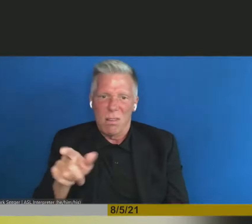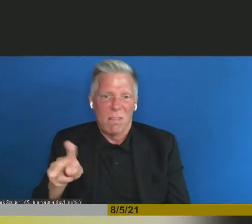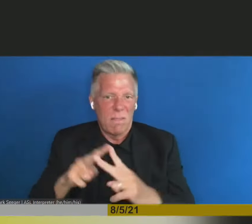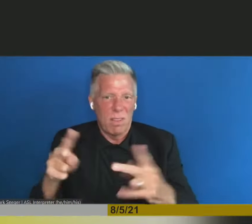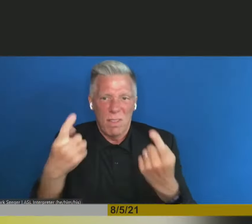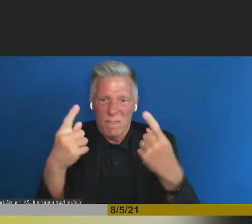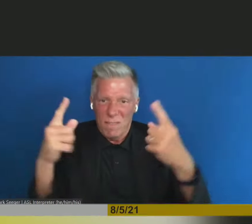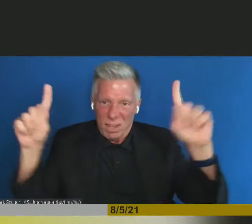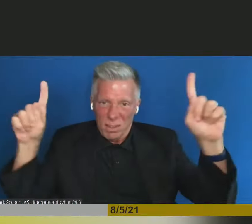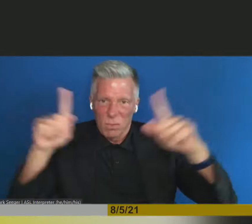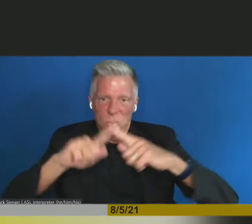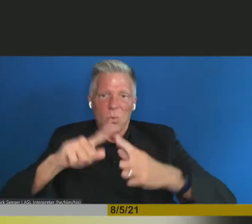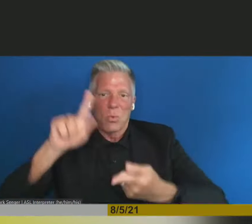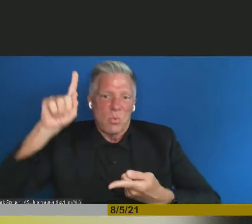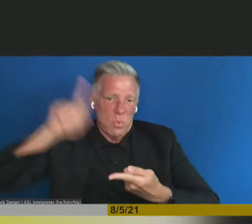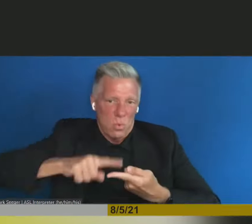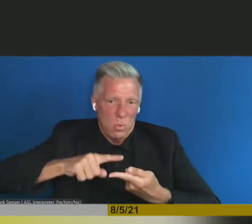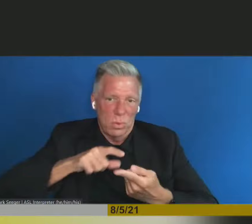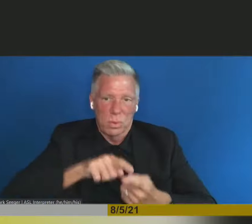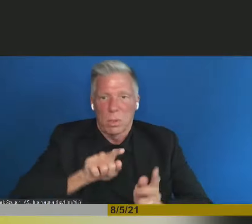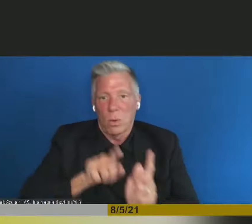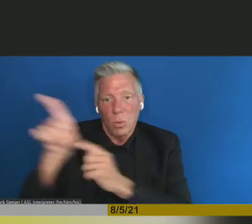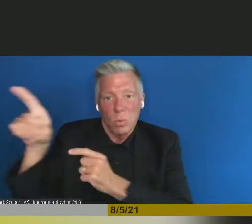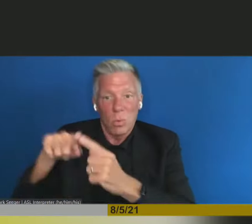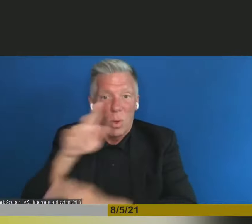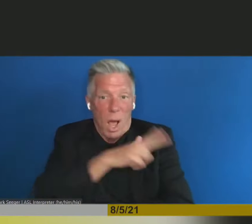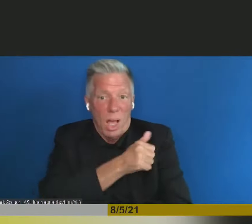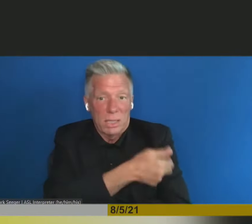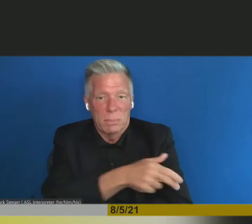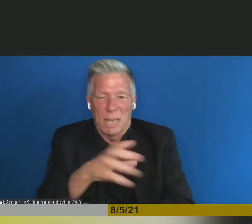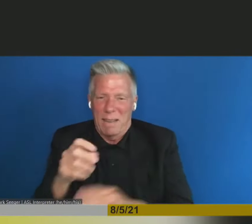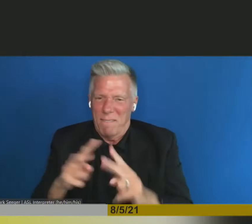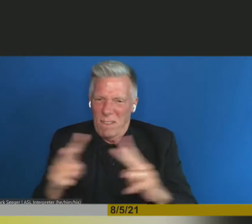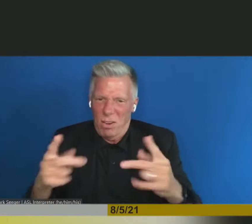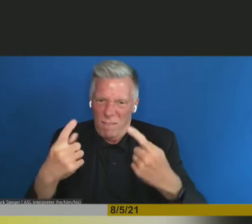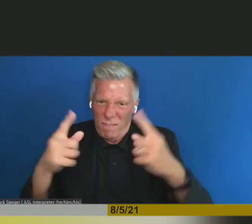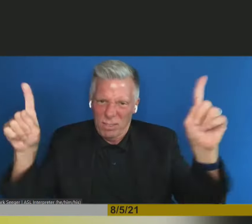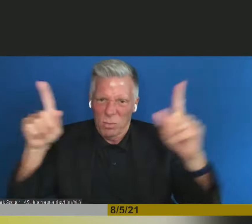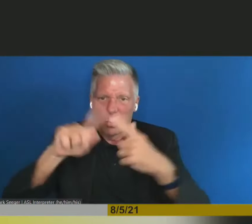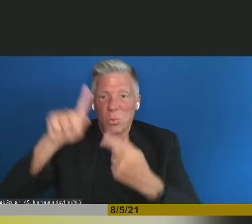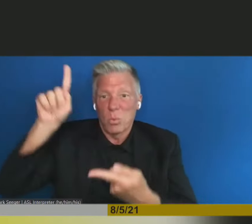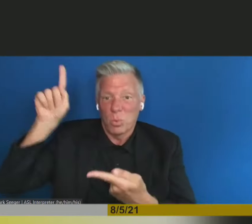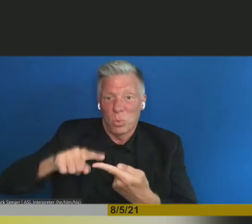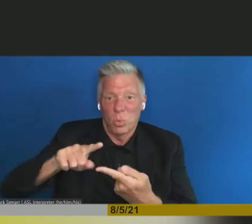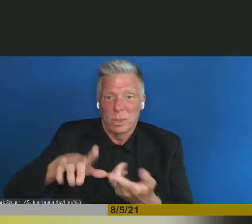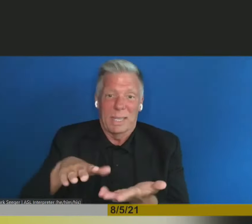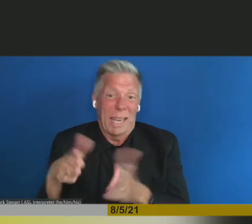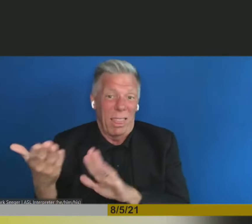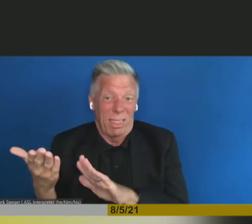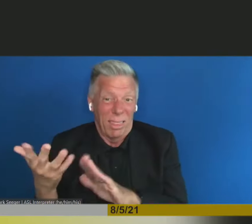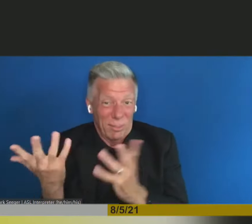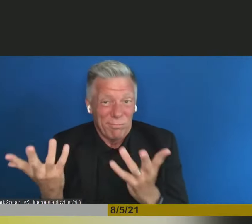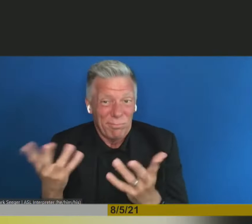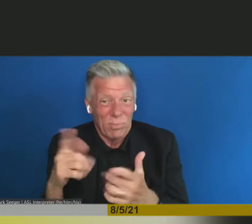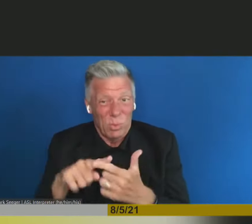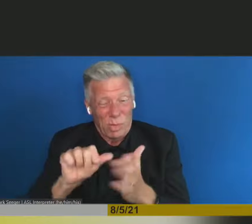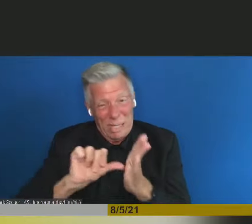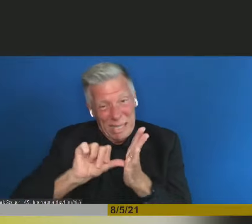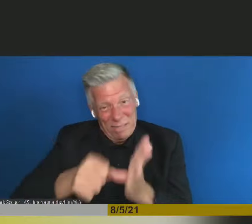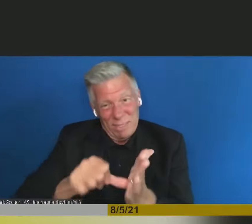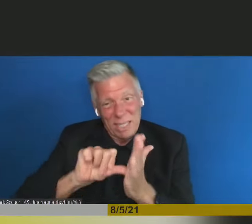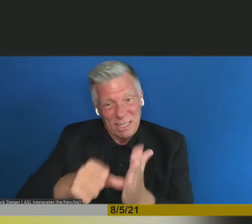and highly effective in reducing the risk of death. So to emphasize that